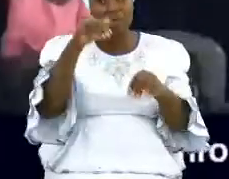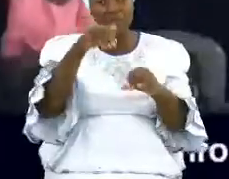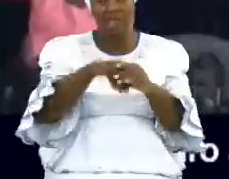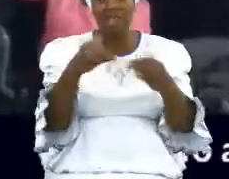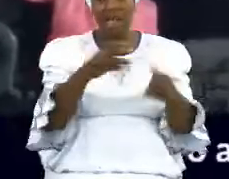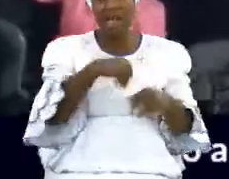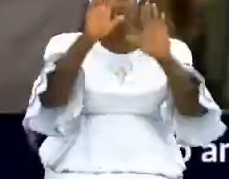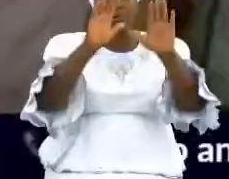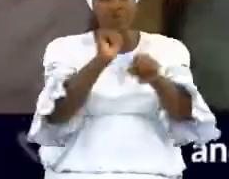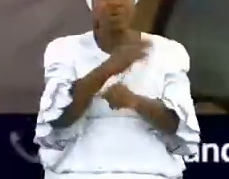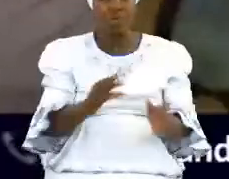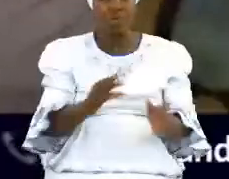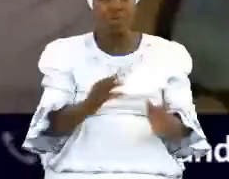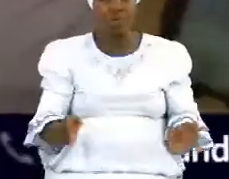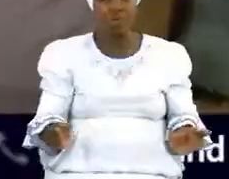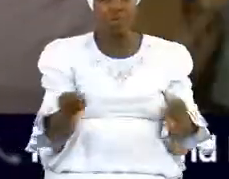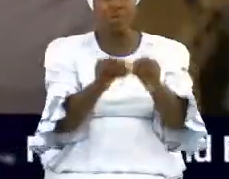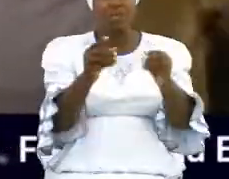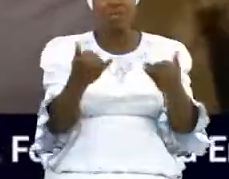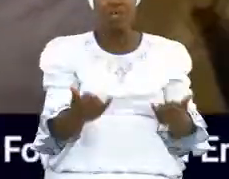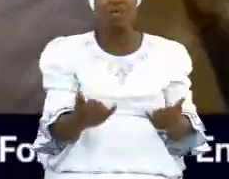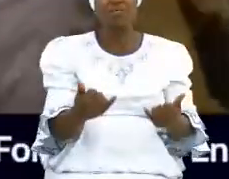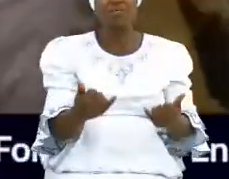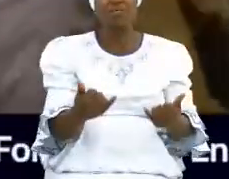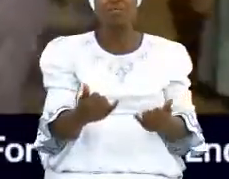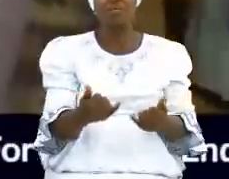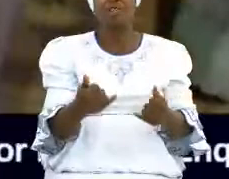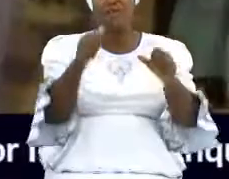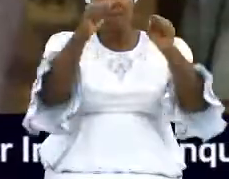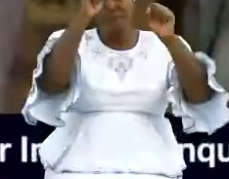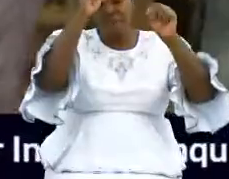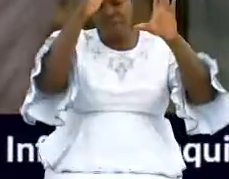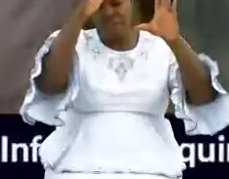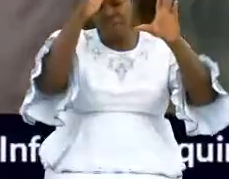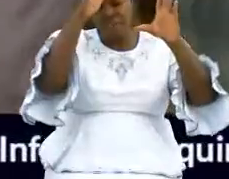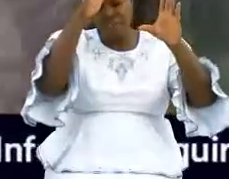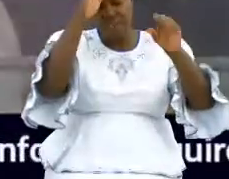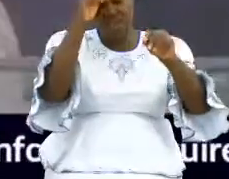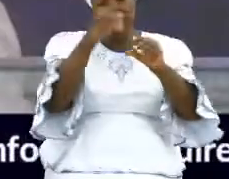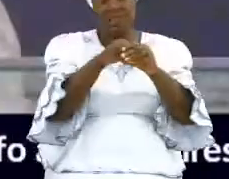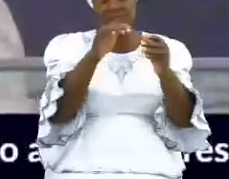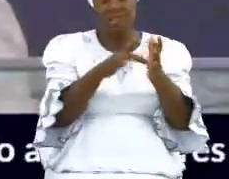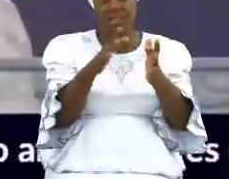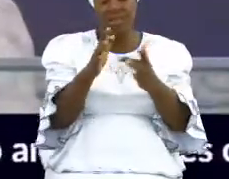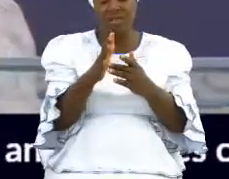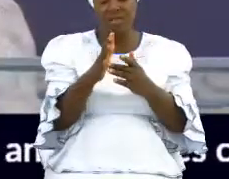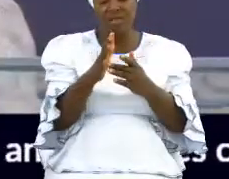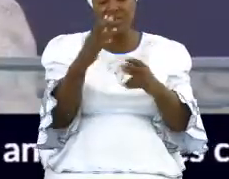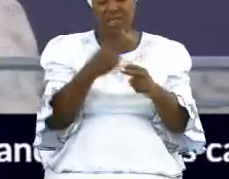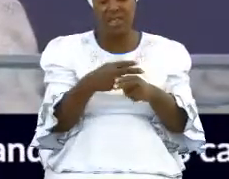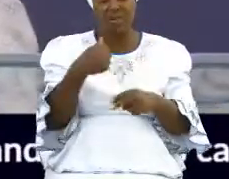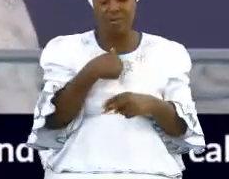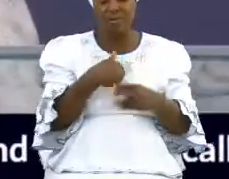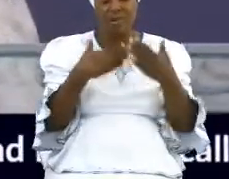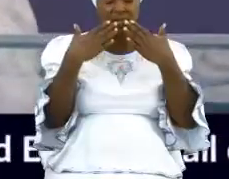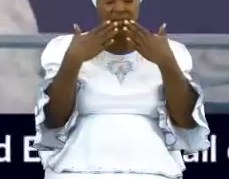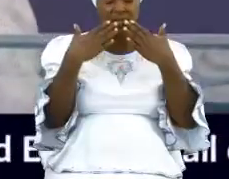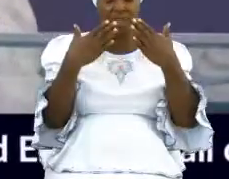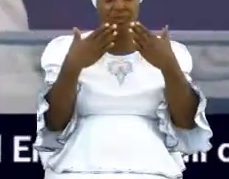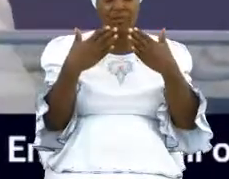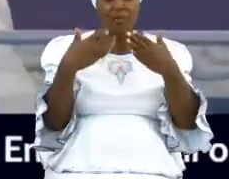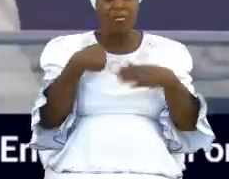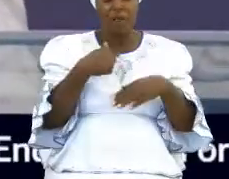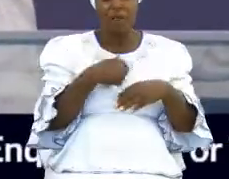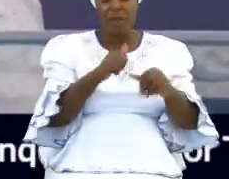will meet you right there. Father, in Jesus' name, we thank you. We bless your